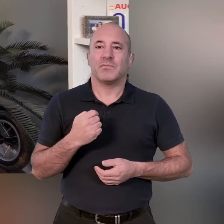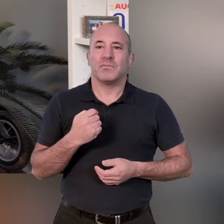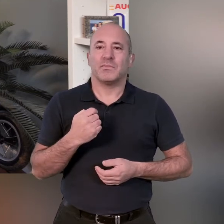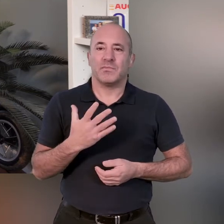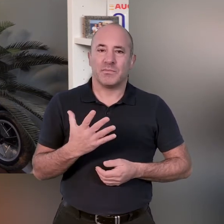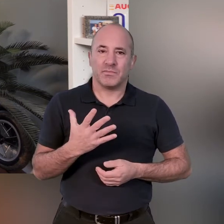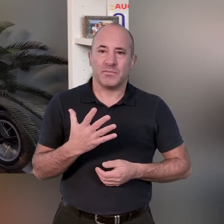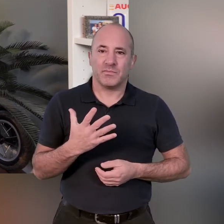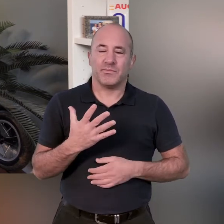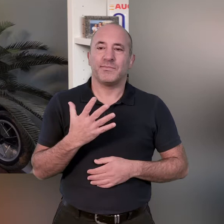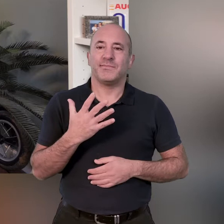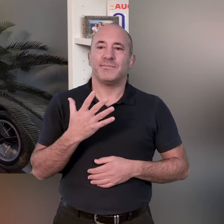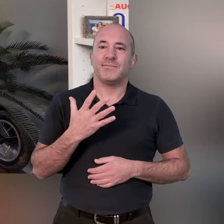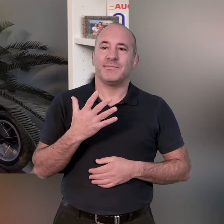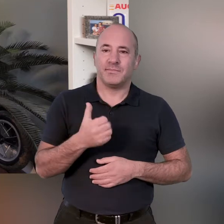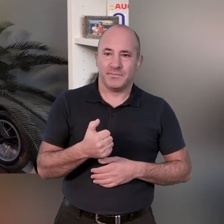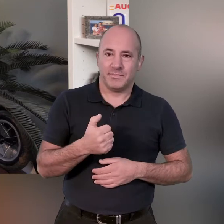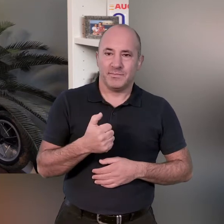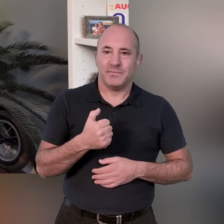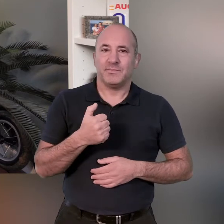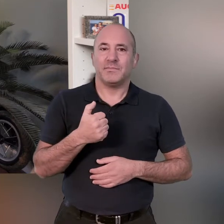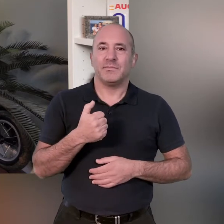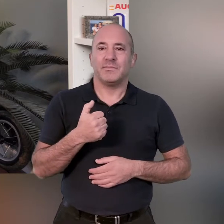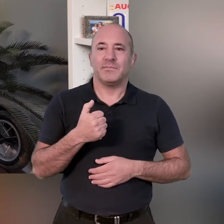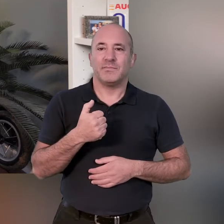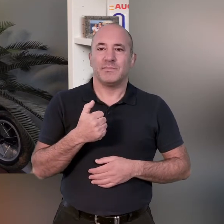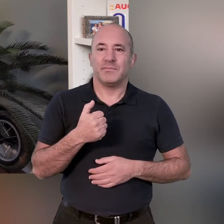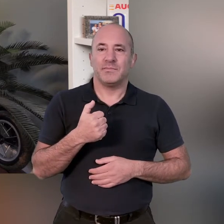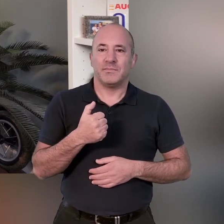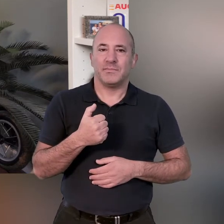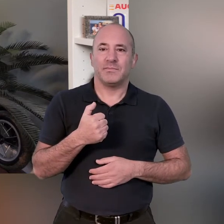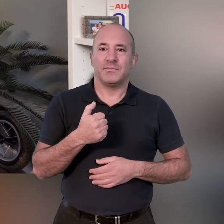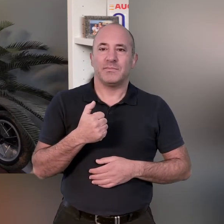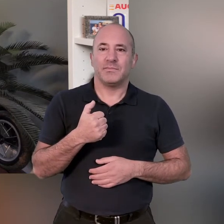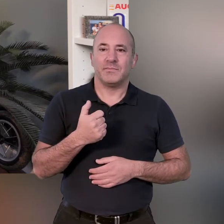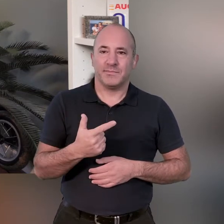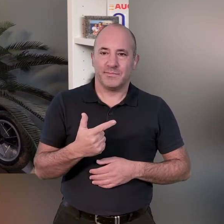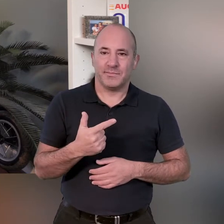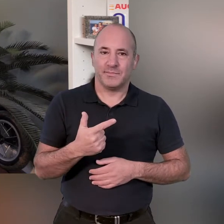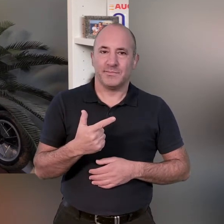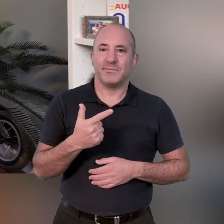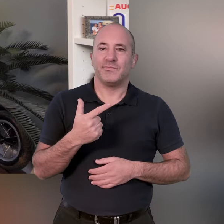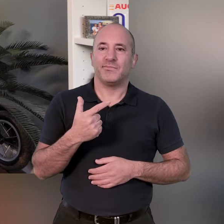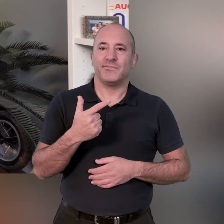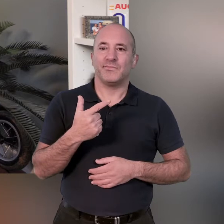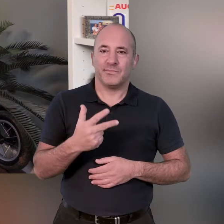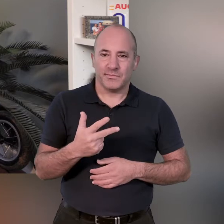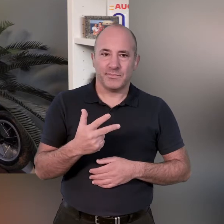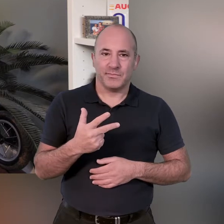3, 4, 5, 6,